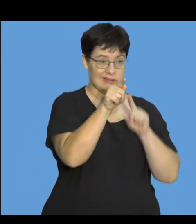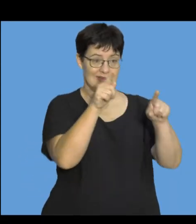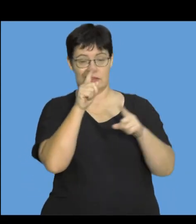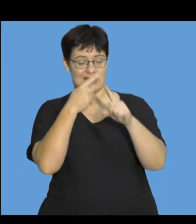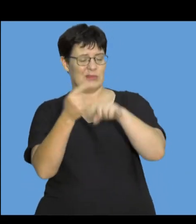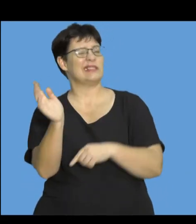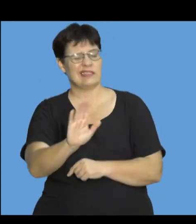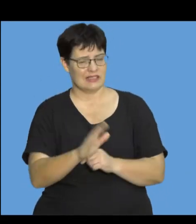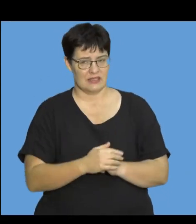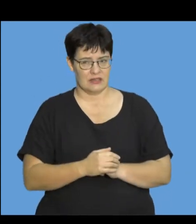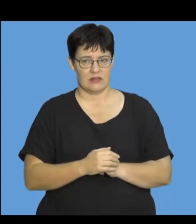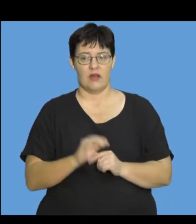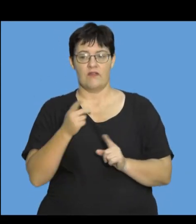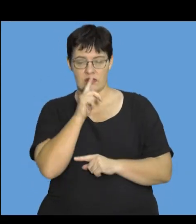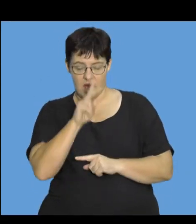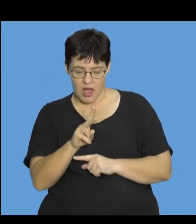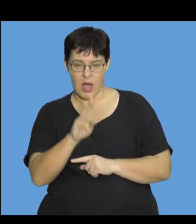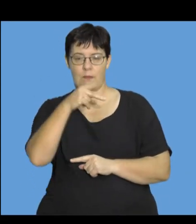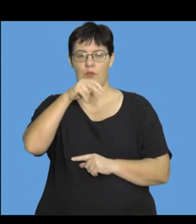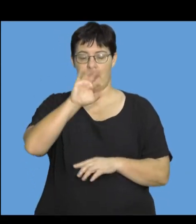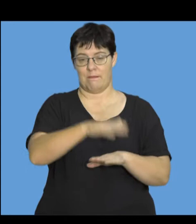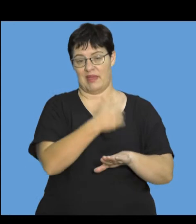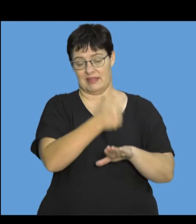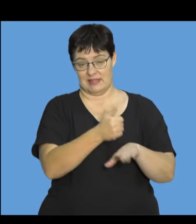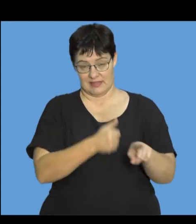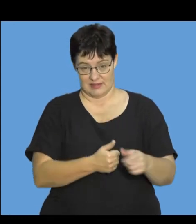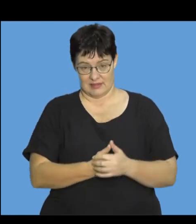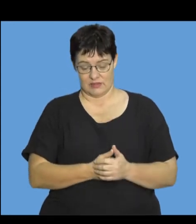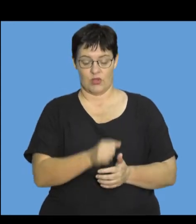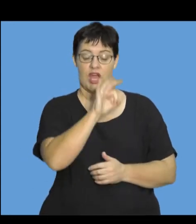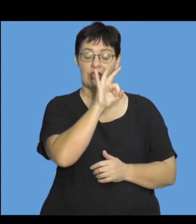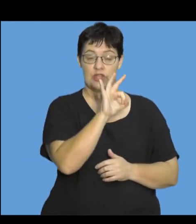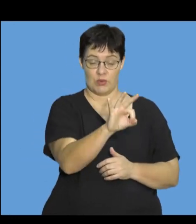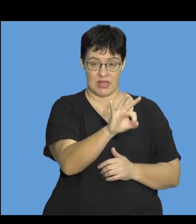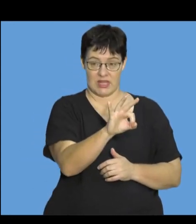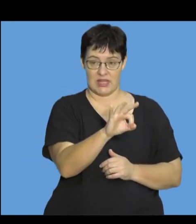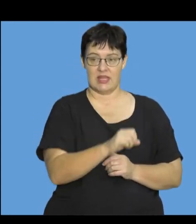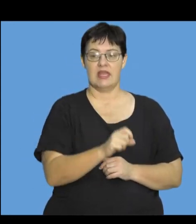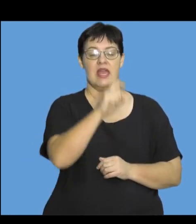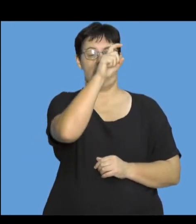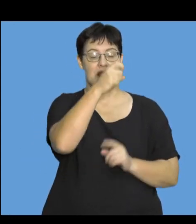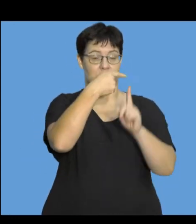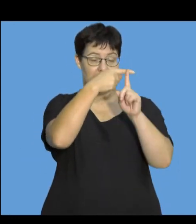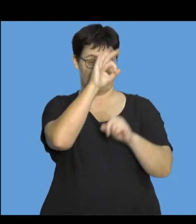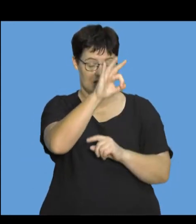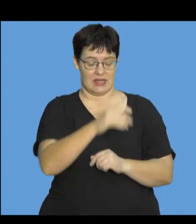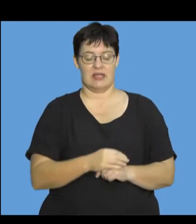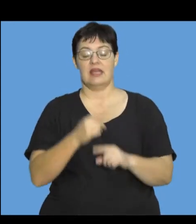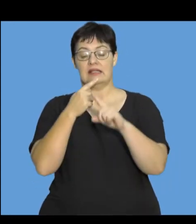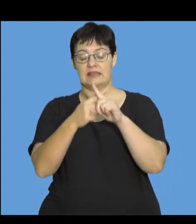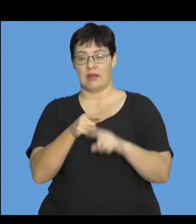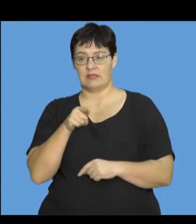or anything like that. Instead, you go to your prime bases. So this will be 3 to the exponent of x plus